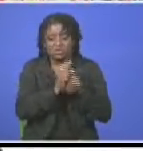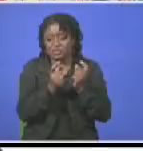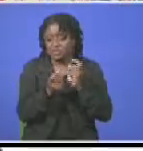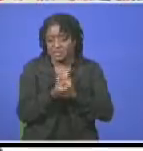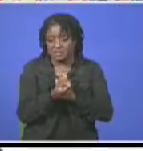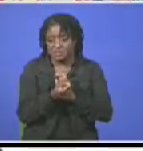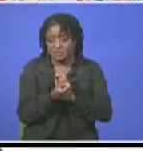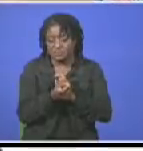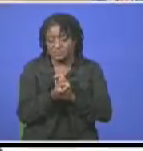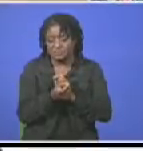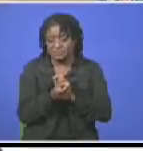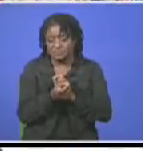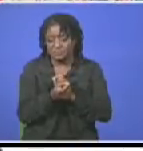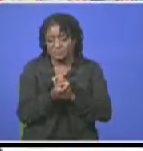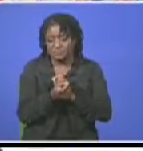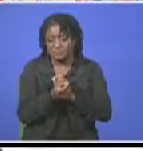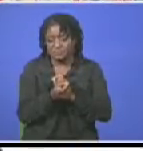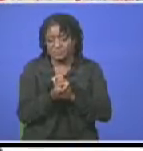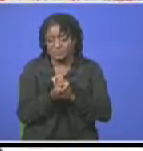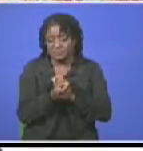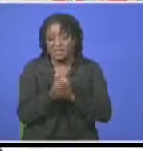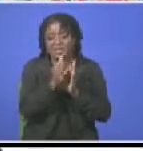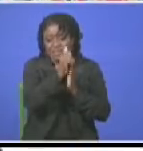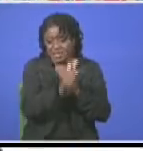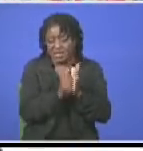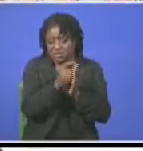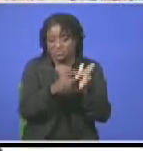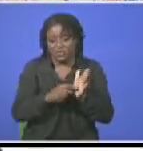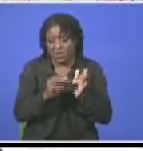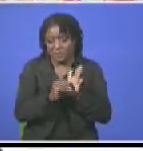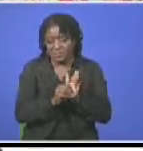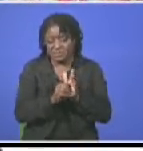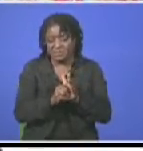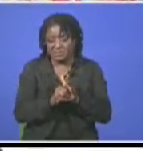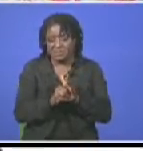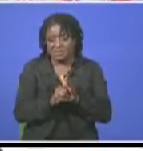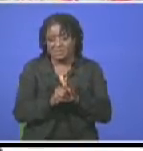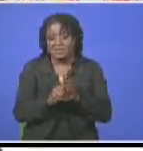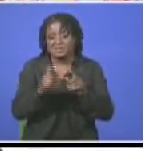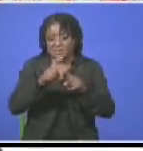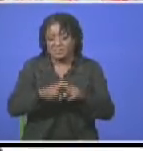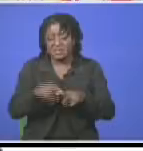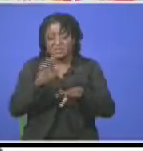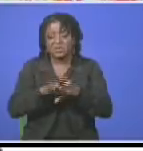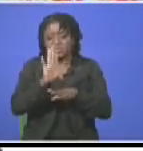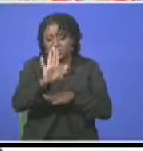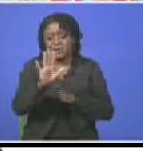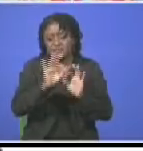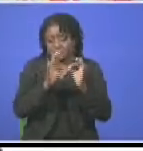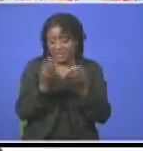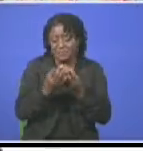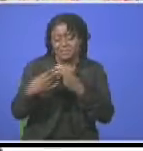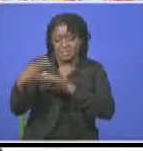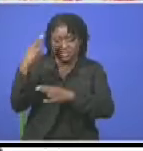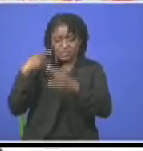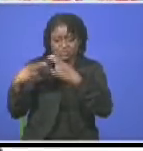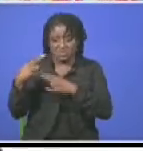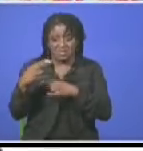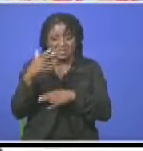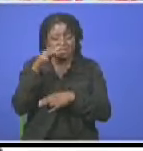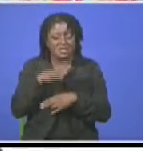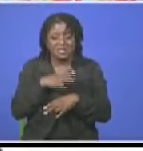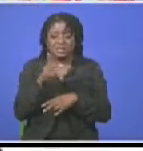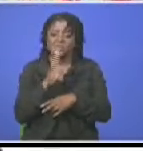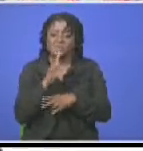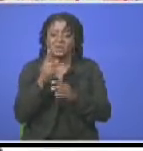requirement is decided by your family history. The lady you spoke about just before this segment, she's 25